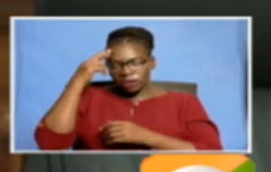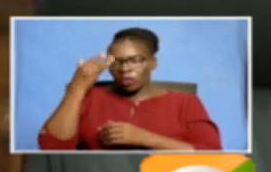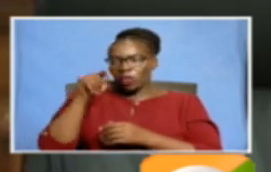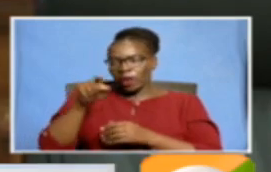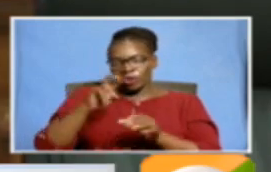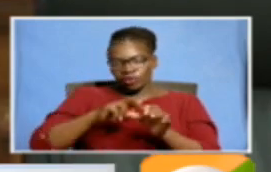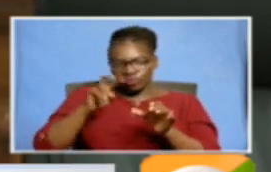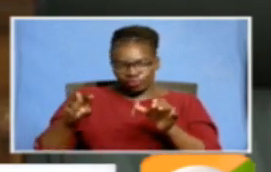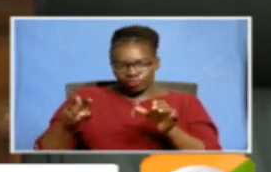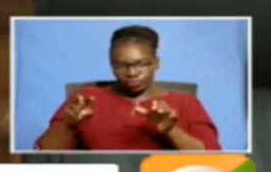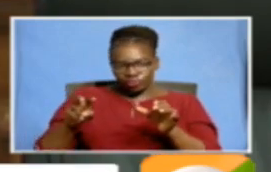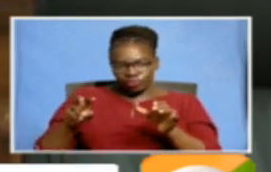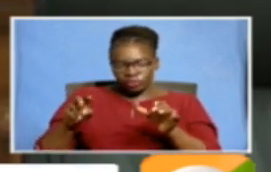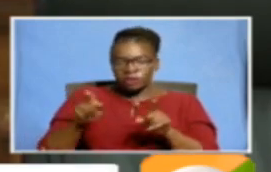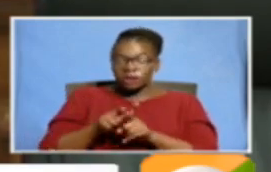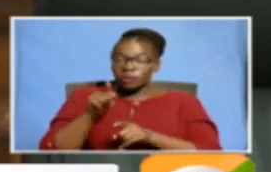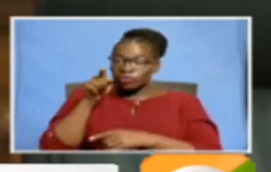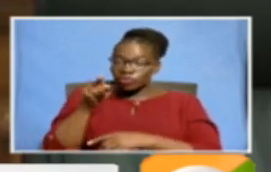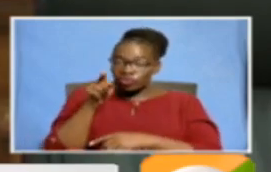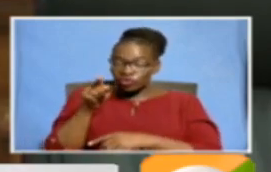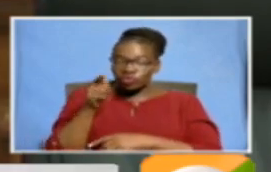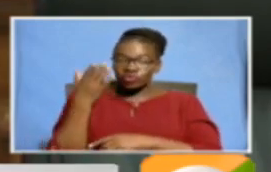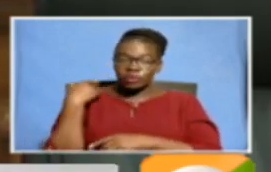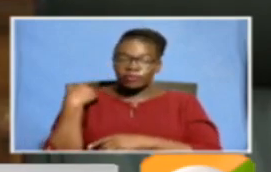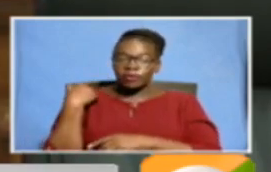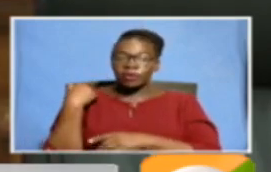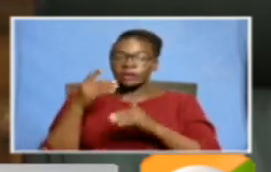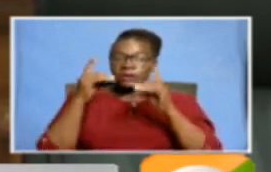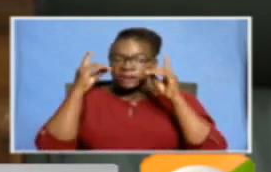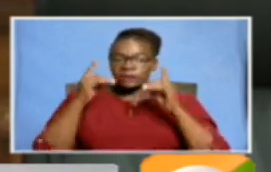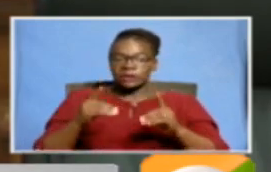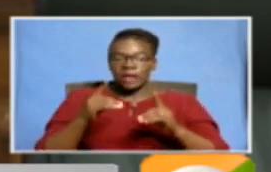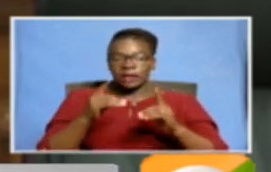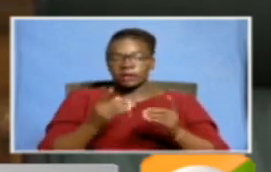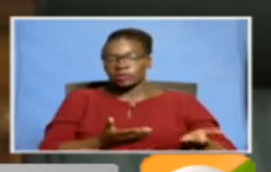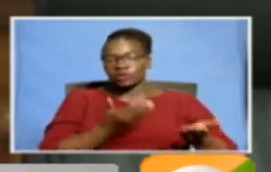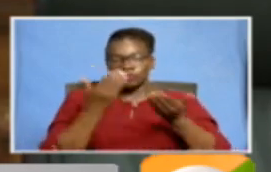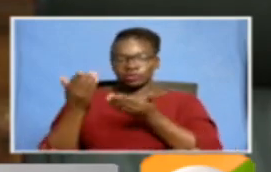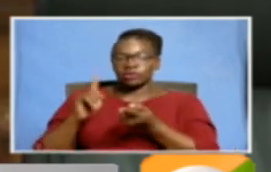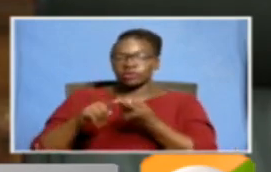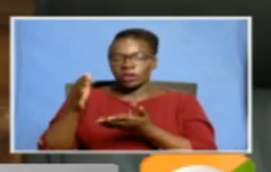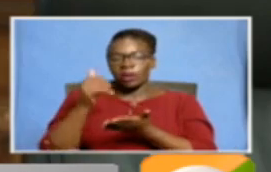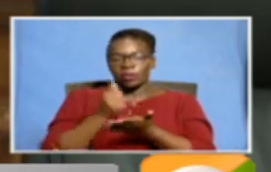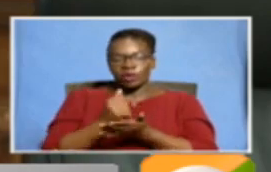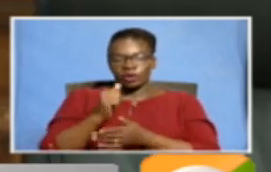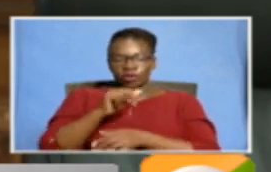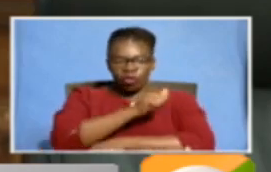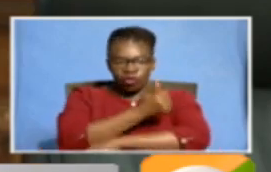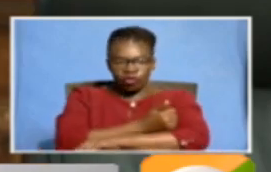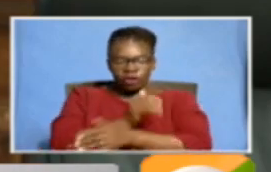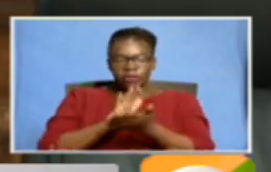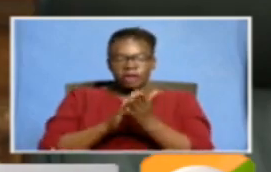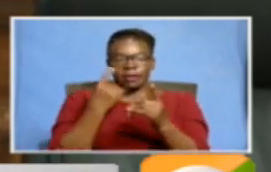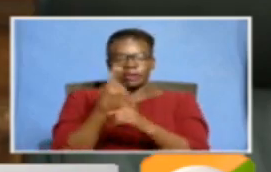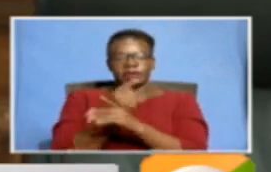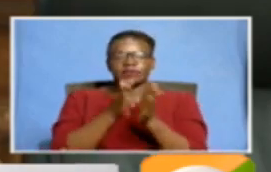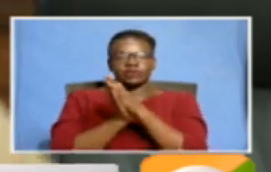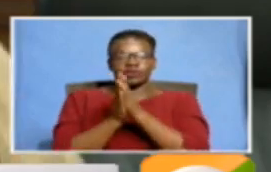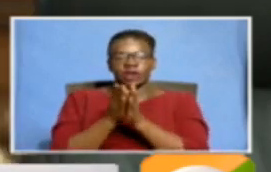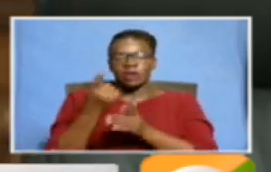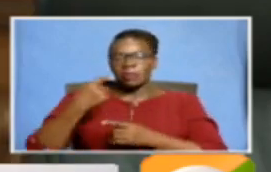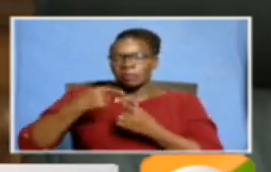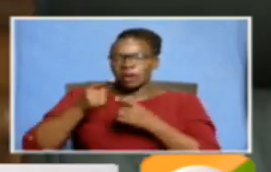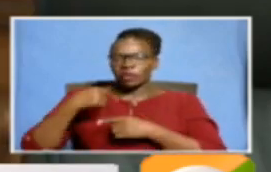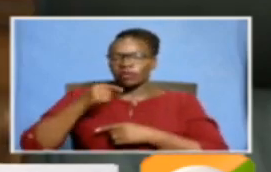you resigned. Yeah. And you decide to take it to the appointing authority, it will be a different story. But you don't have